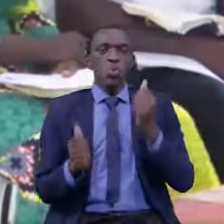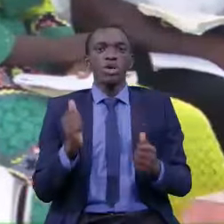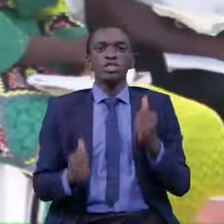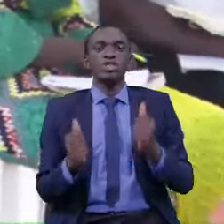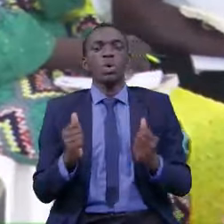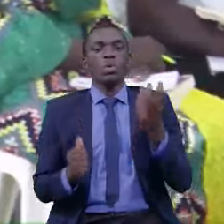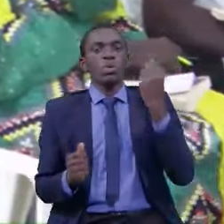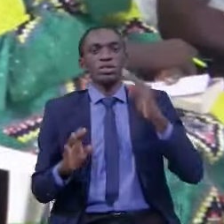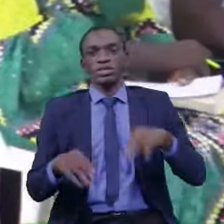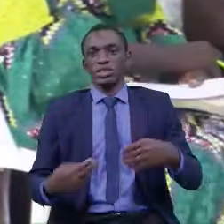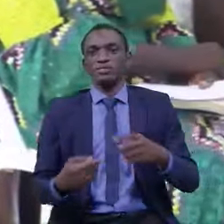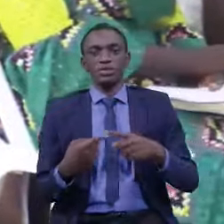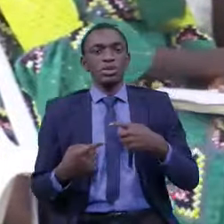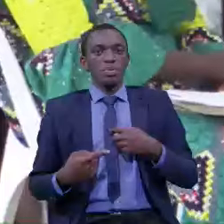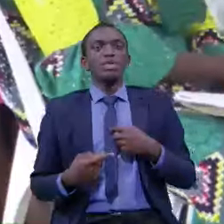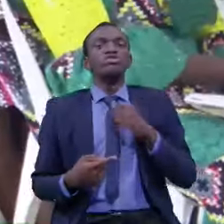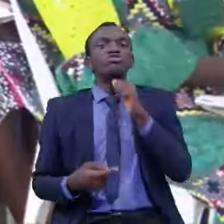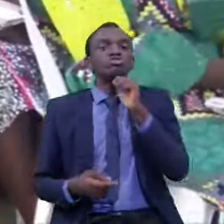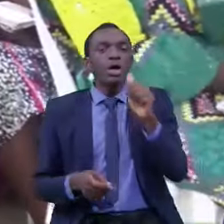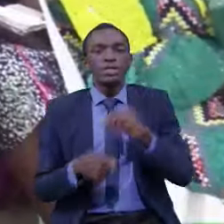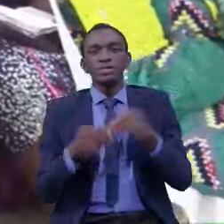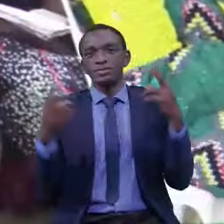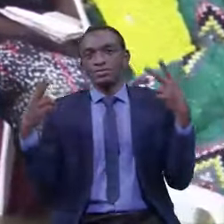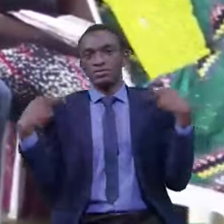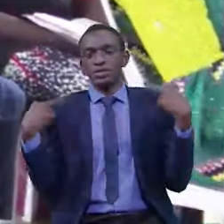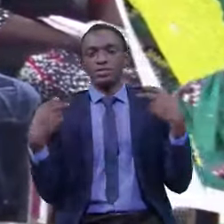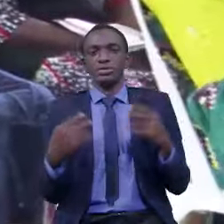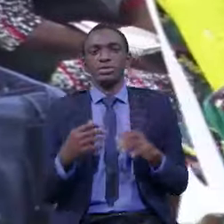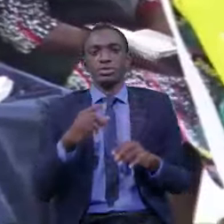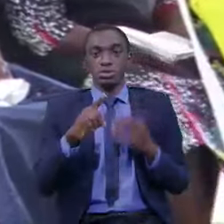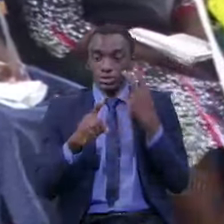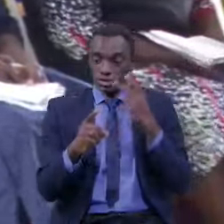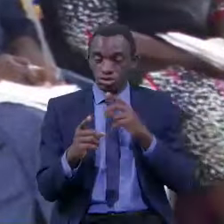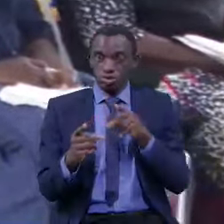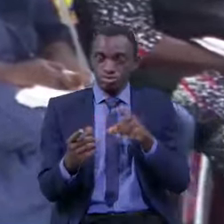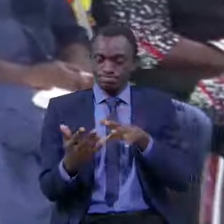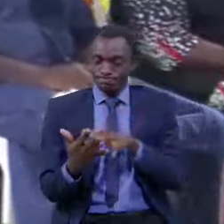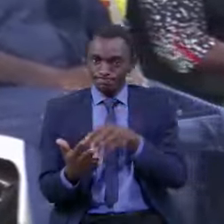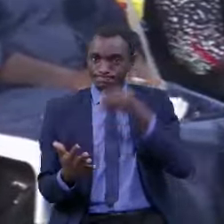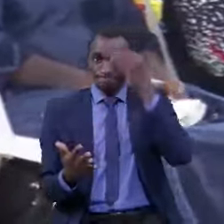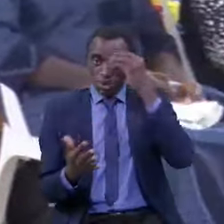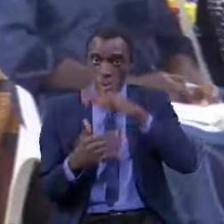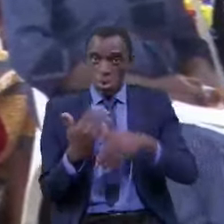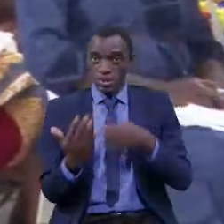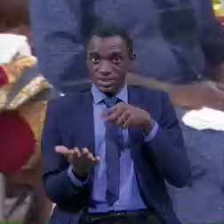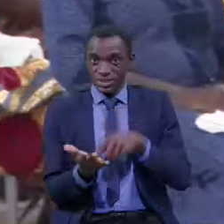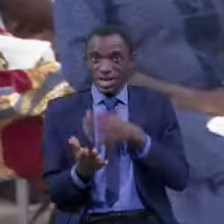has not been in vain. Will you take all these things and you understand them and